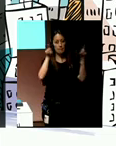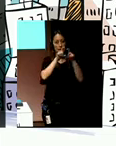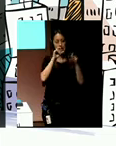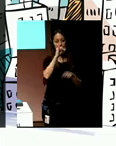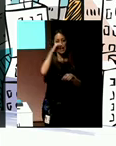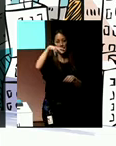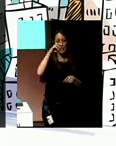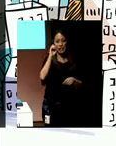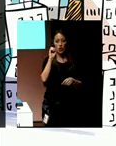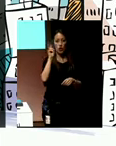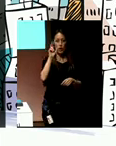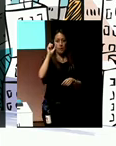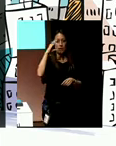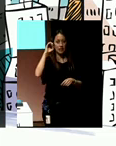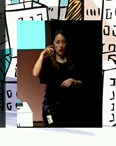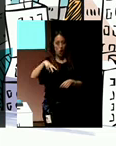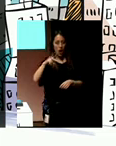Innovation Lab